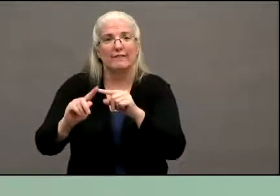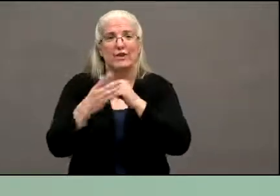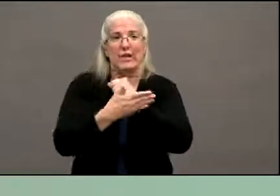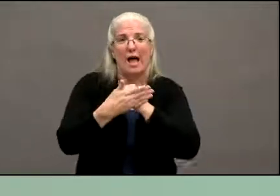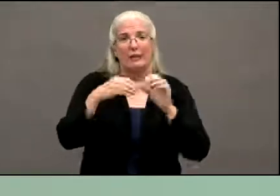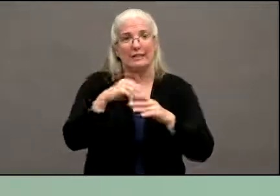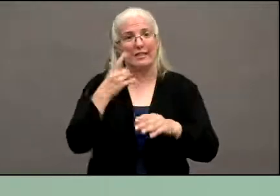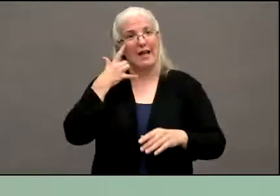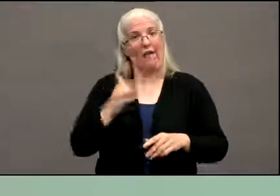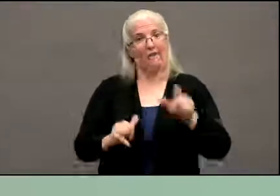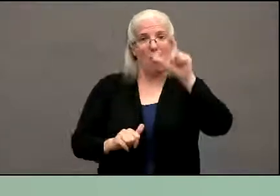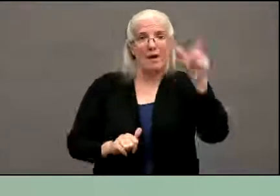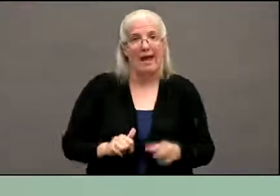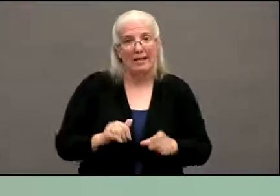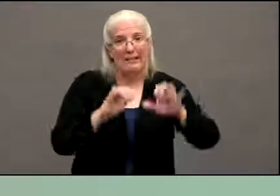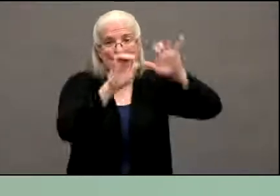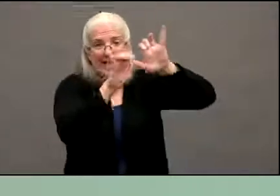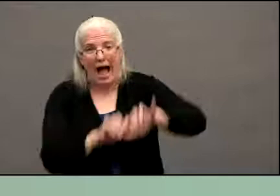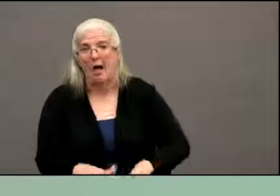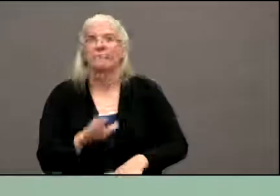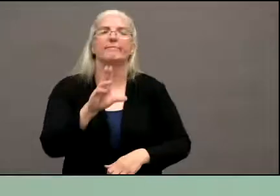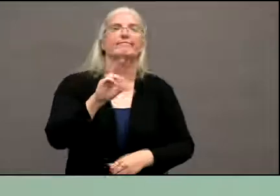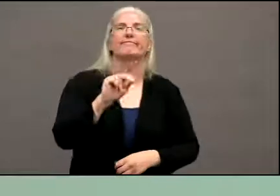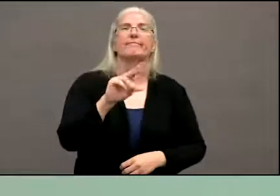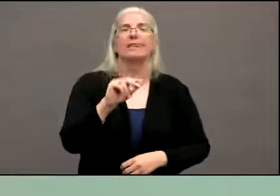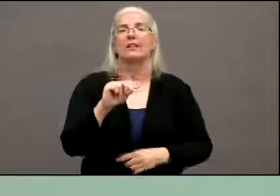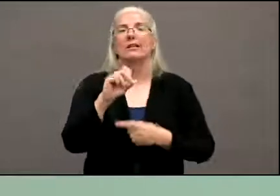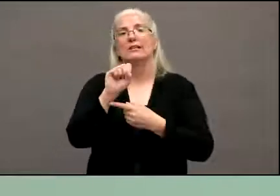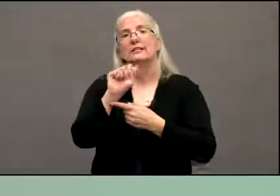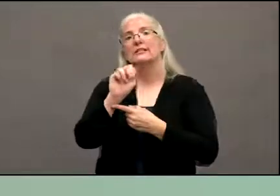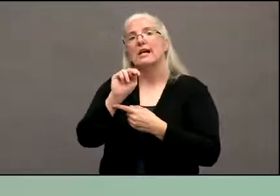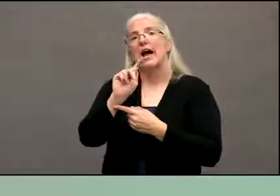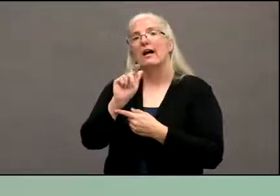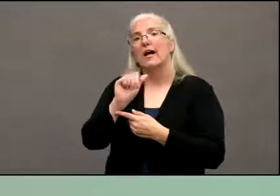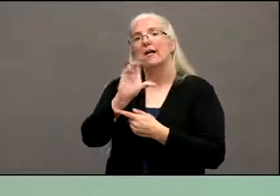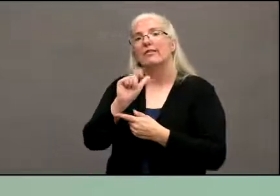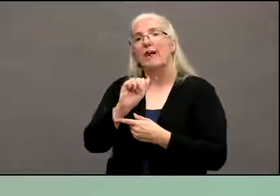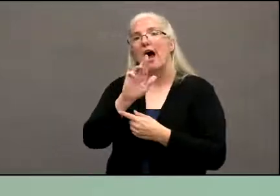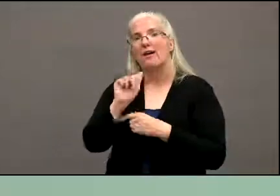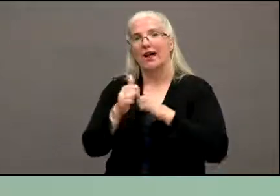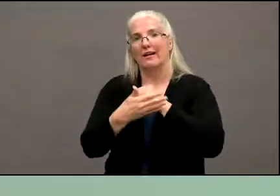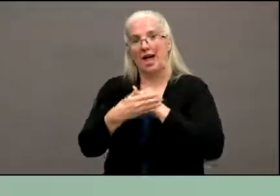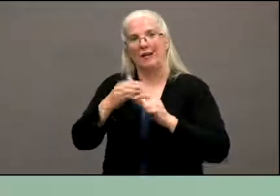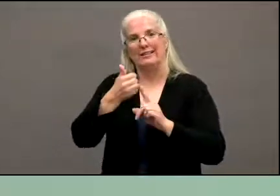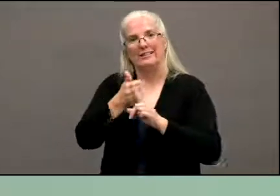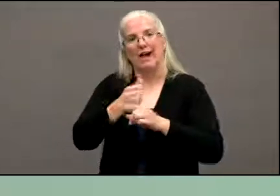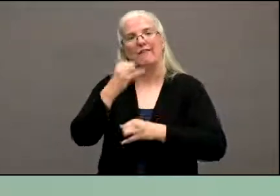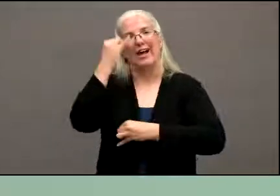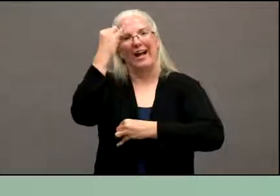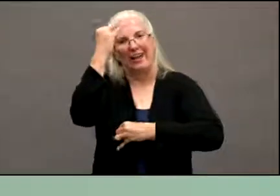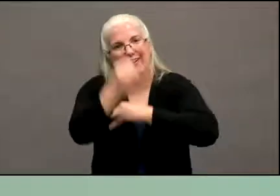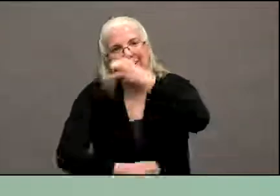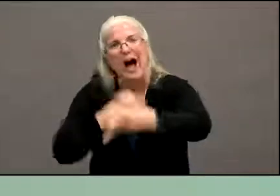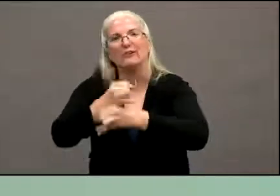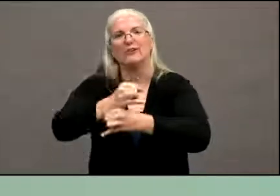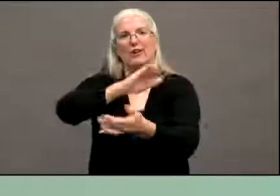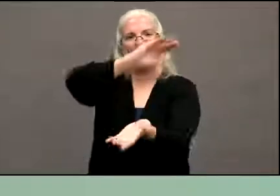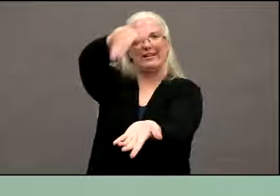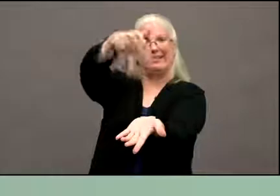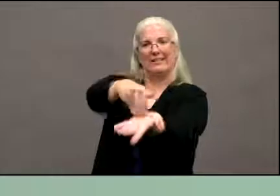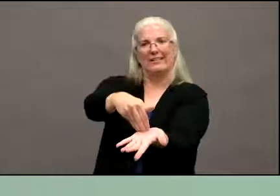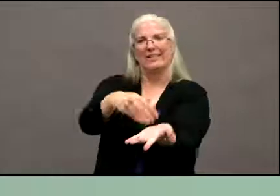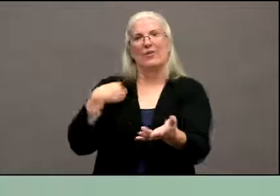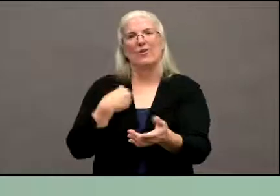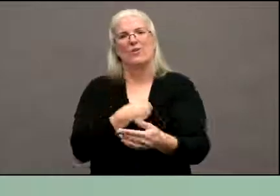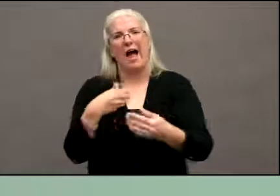County is an international hub. We have a large population. We have a lot of industry. We have a lot of commerce. We